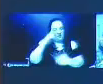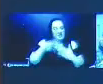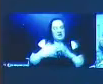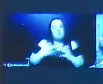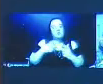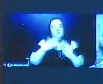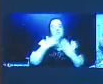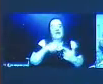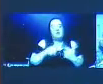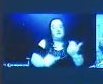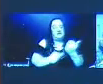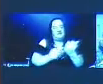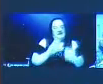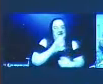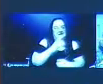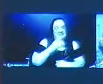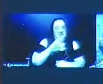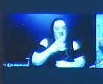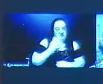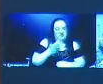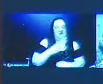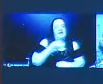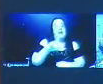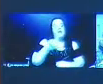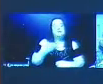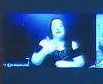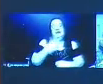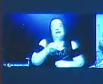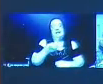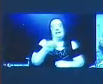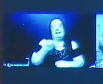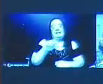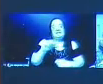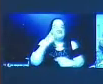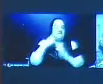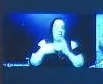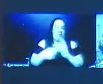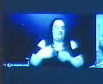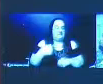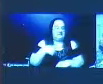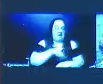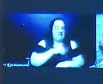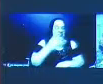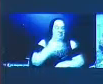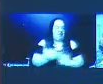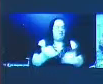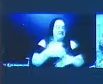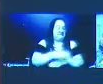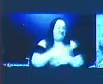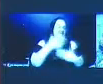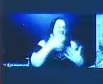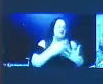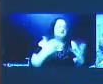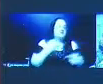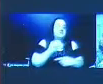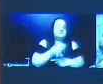and Lieutenant Gleason for representing there this evening. So thank you very much. I appreciate it, Mr. Mayor and Council.